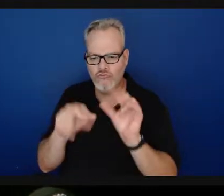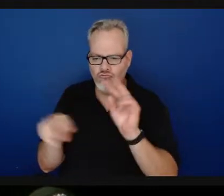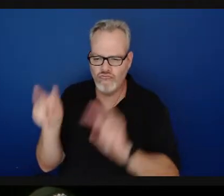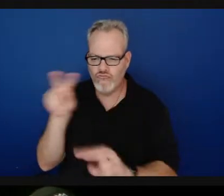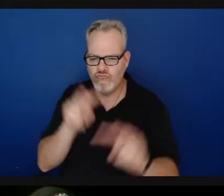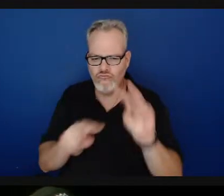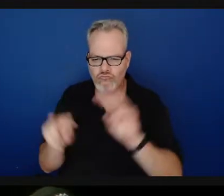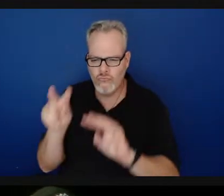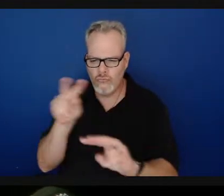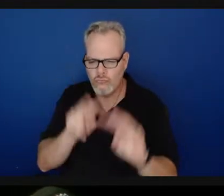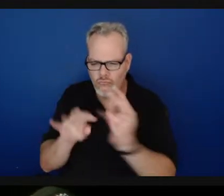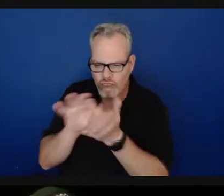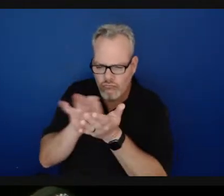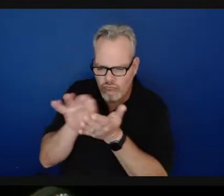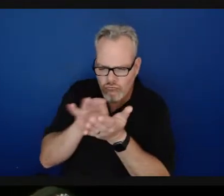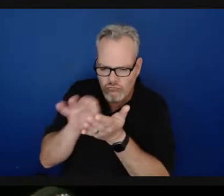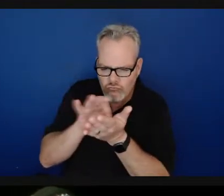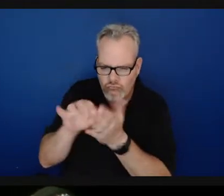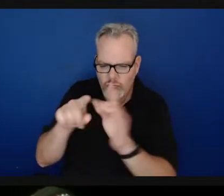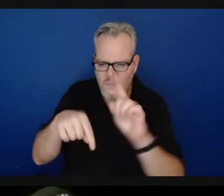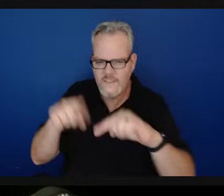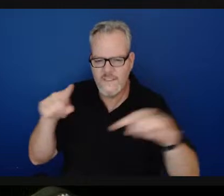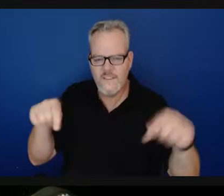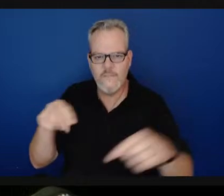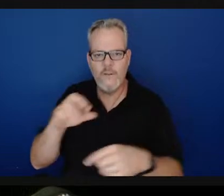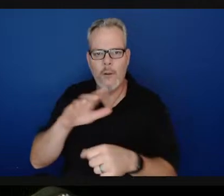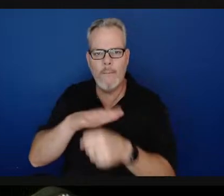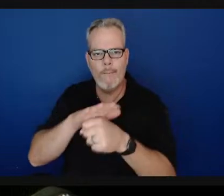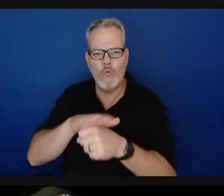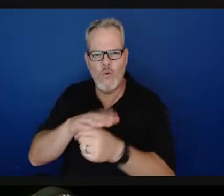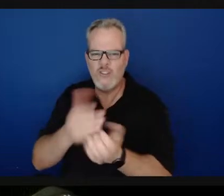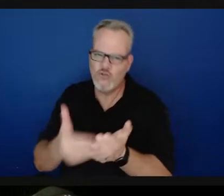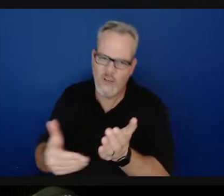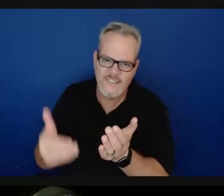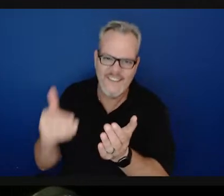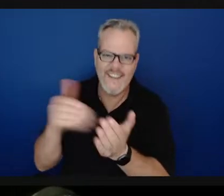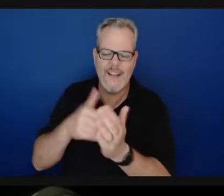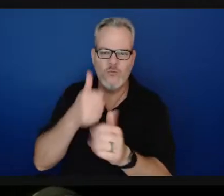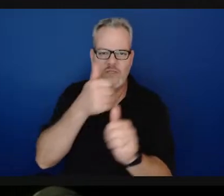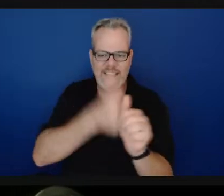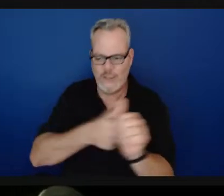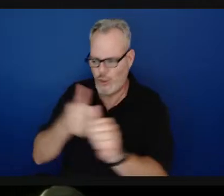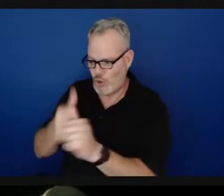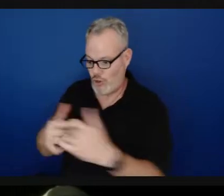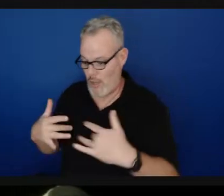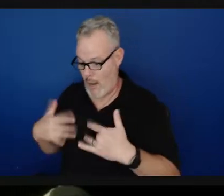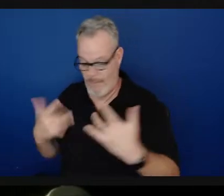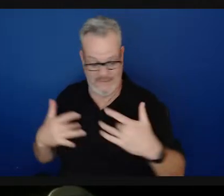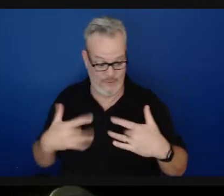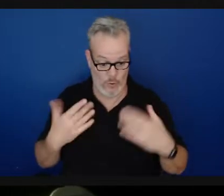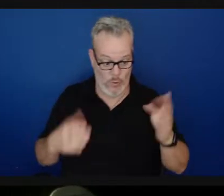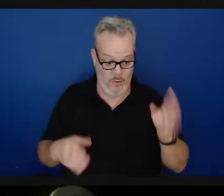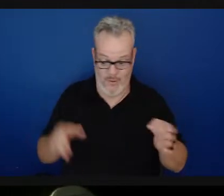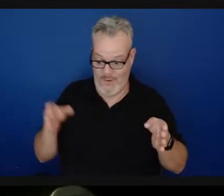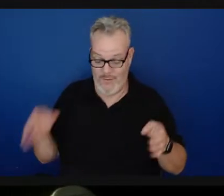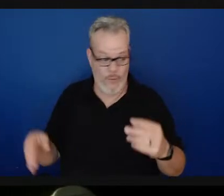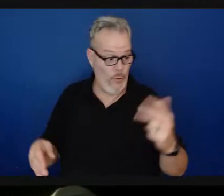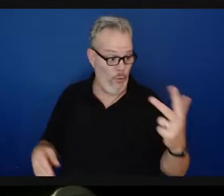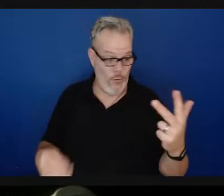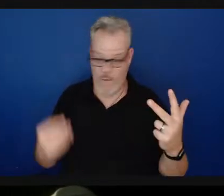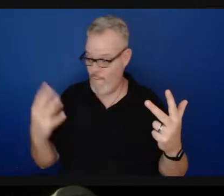tracking the repressurization of the volcano in between these episodes. This is between episodes 3 and 4. Episode 4 begins